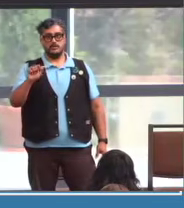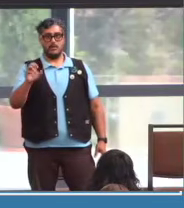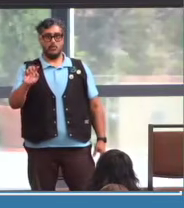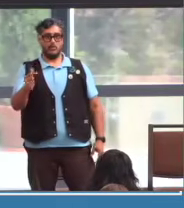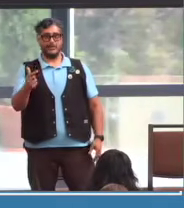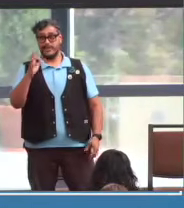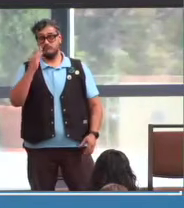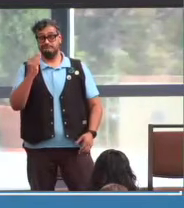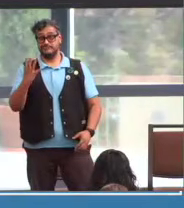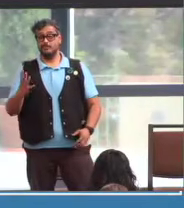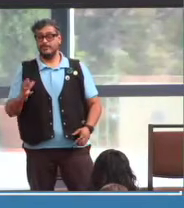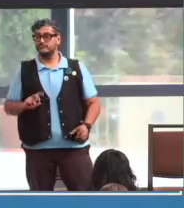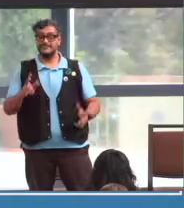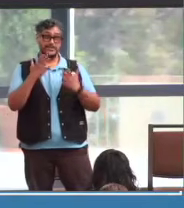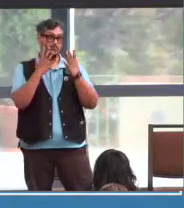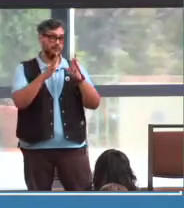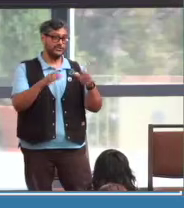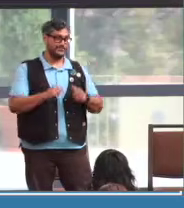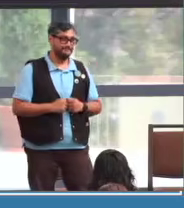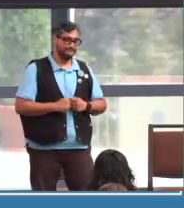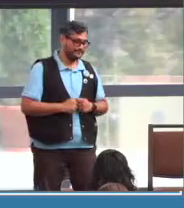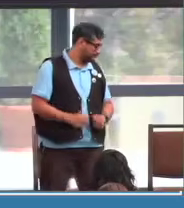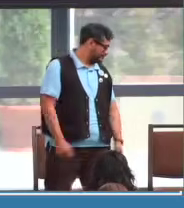doctors. Thank you all. Appreciate it. Thank you so much.